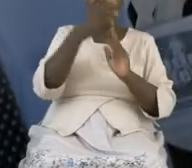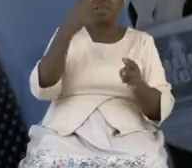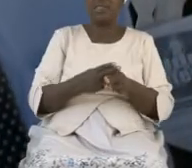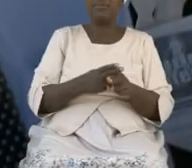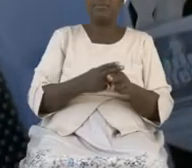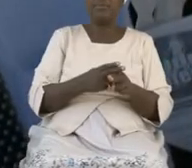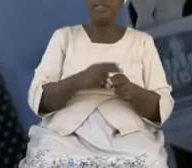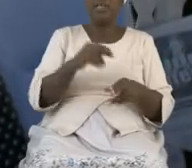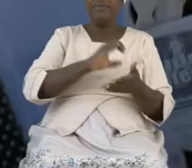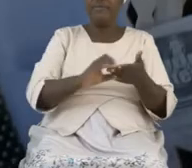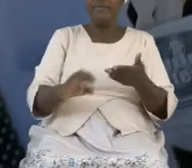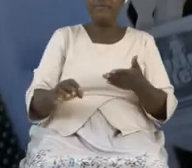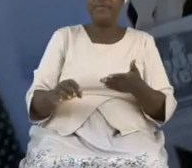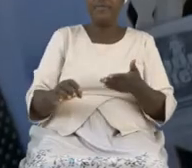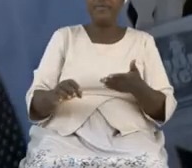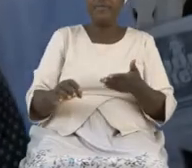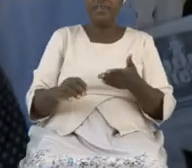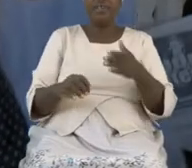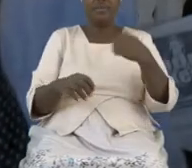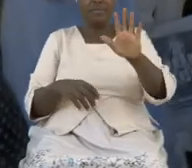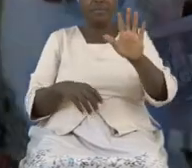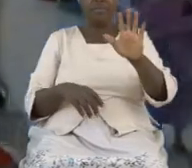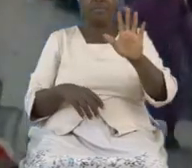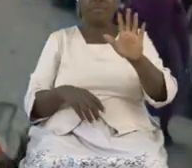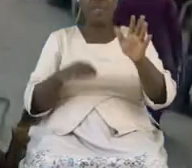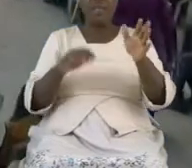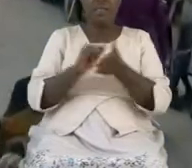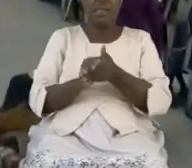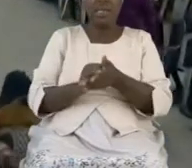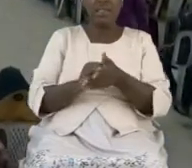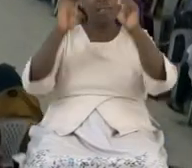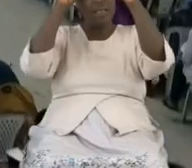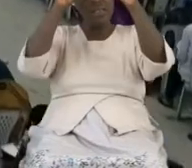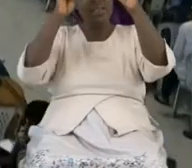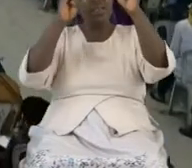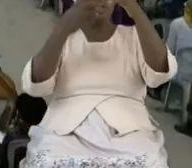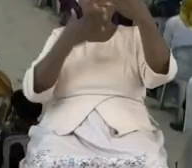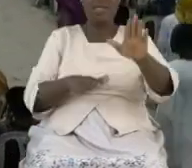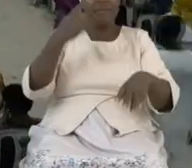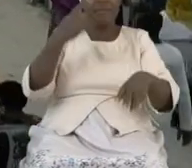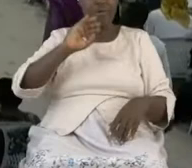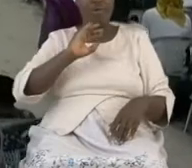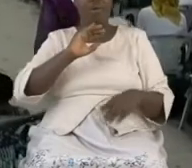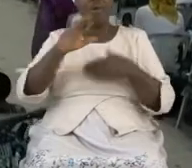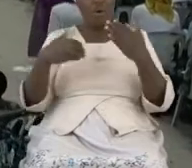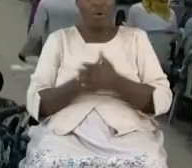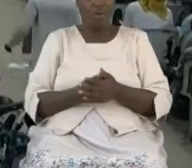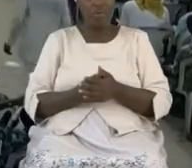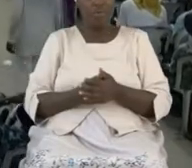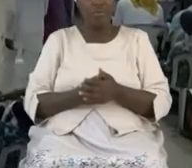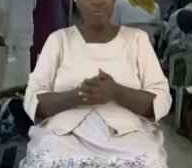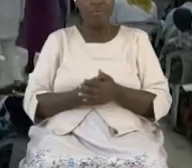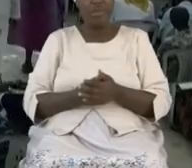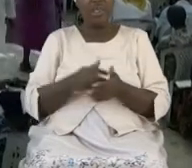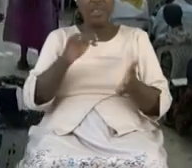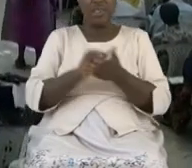verse 15, that he died for all, that they which